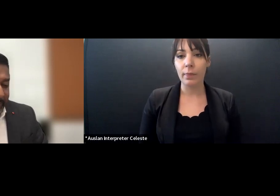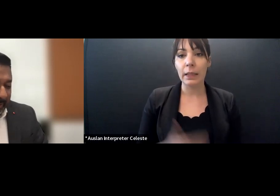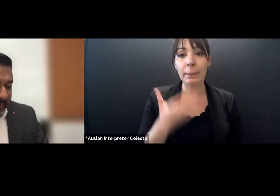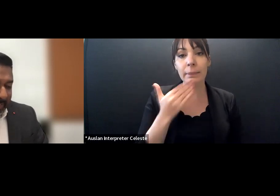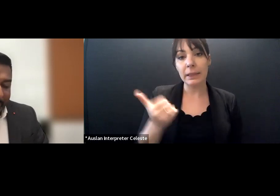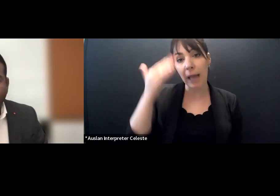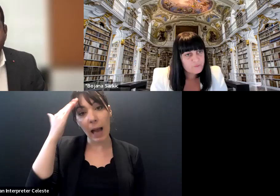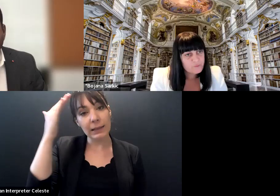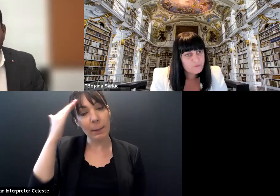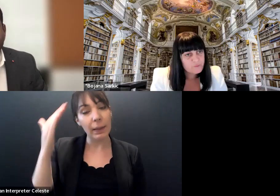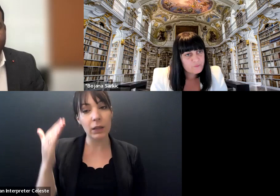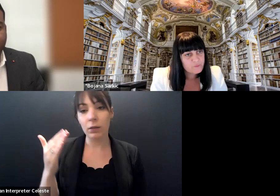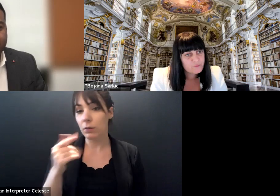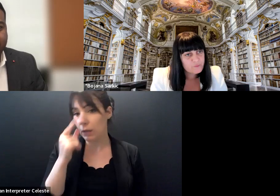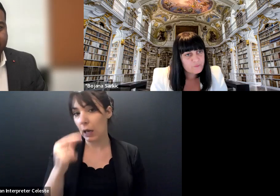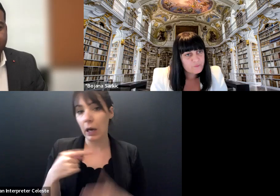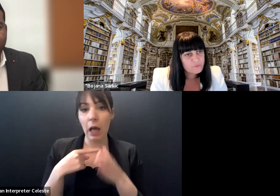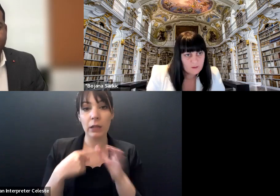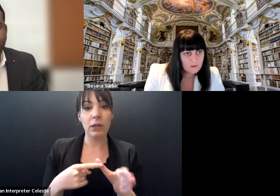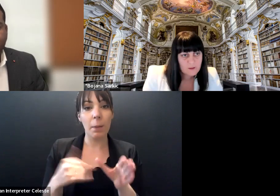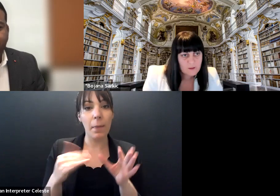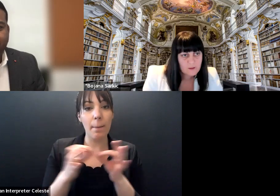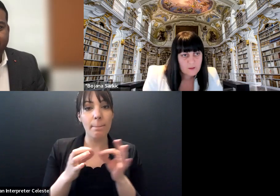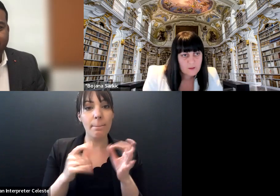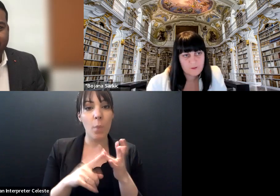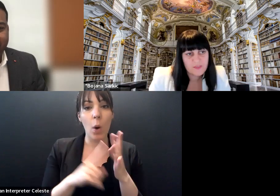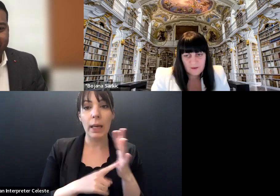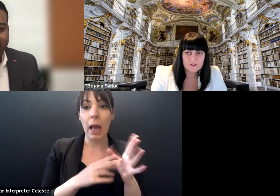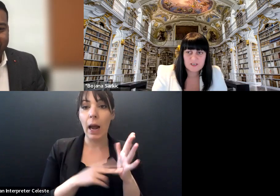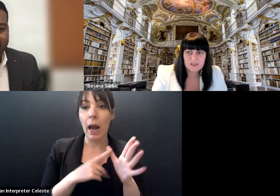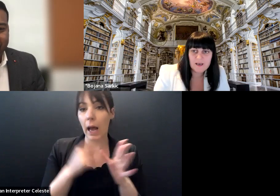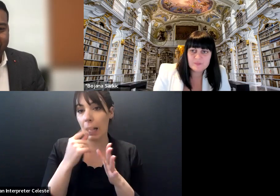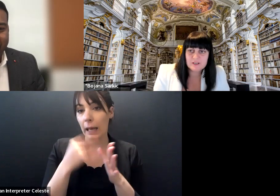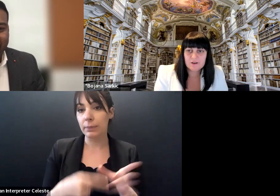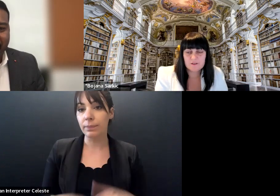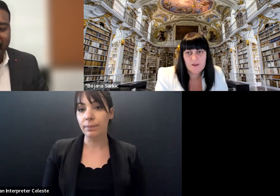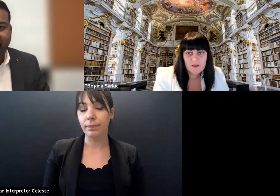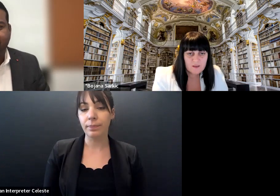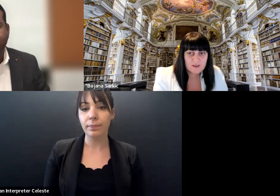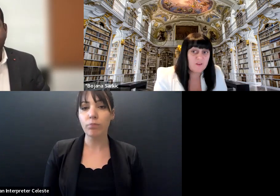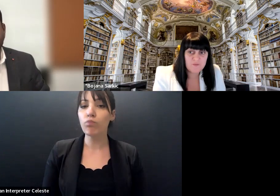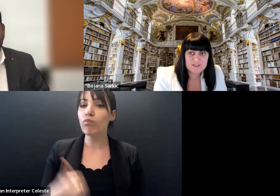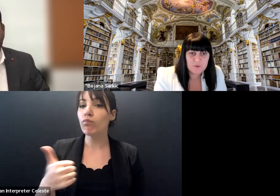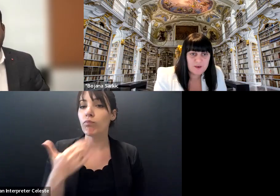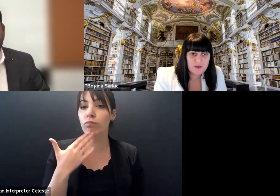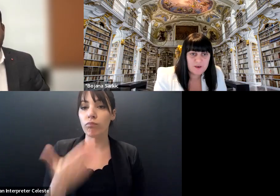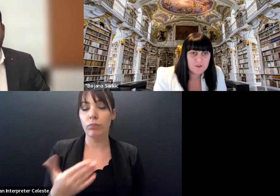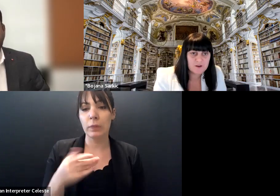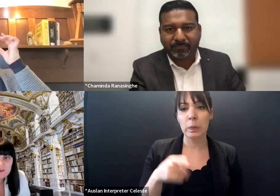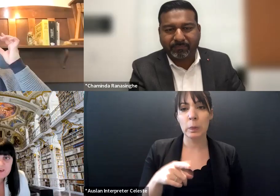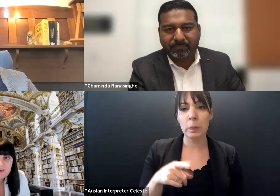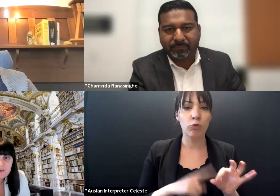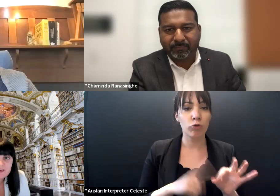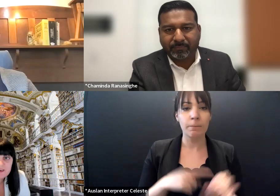of the panel. So can I start with Boyana, maybe yourself? Sure, thank you, Chimunda. So thank you very much for this question. I